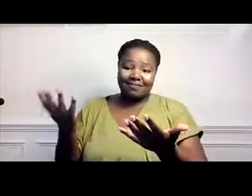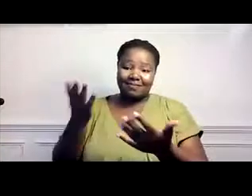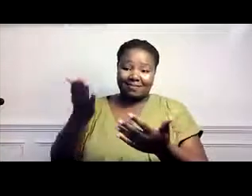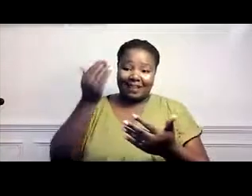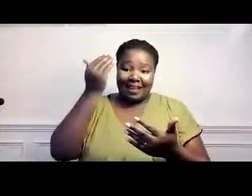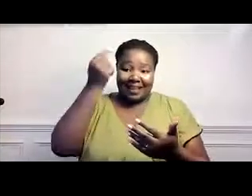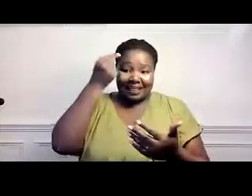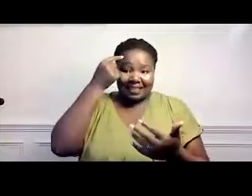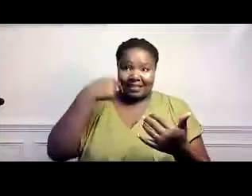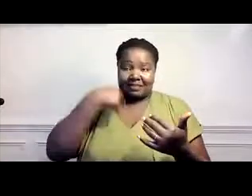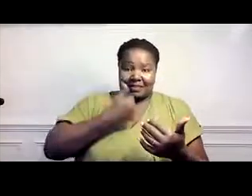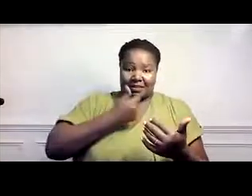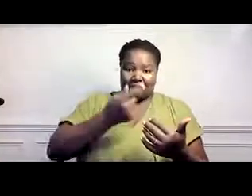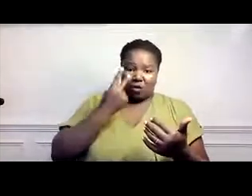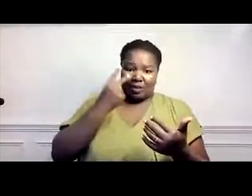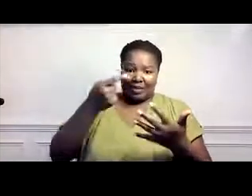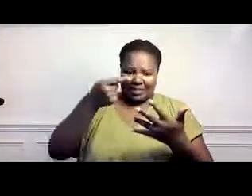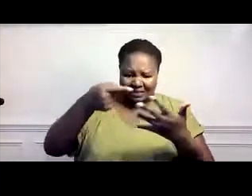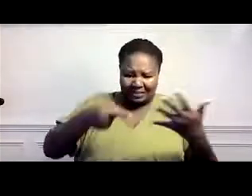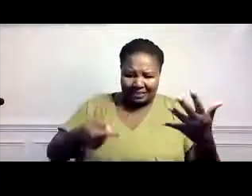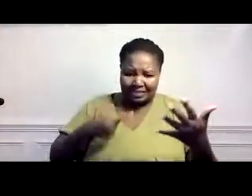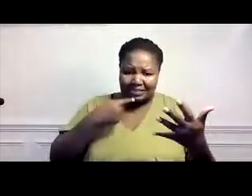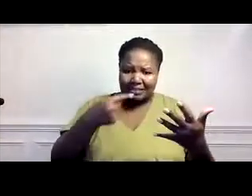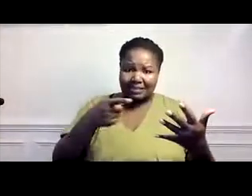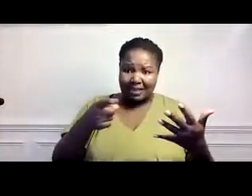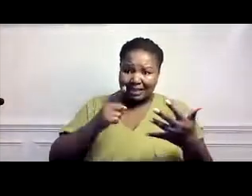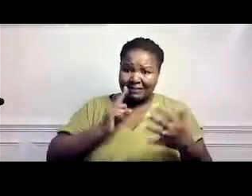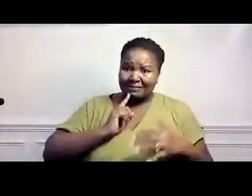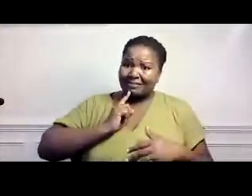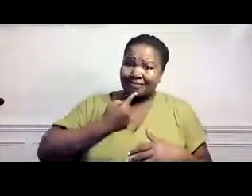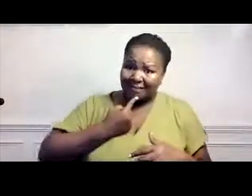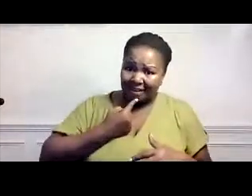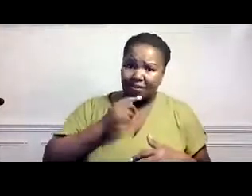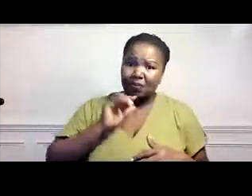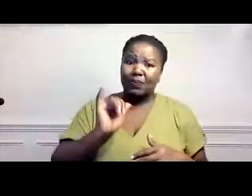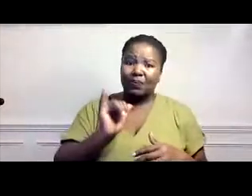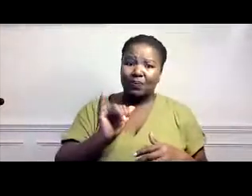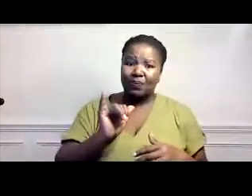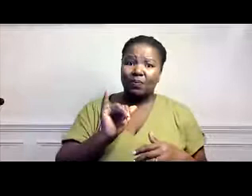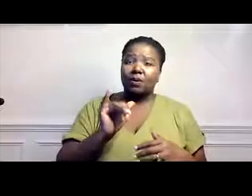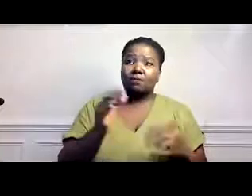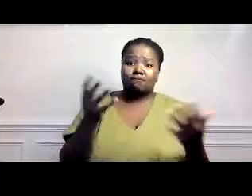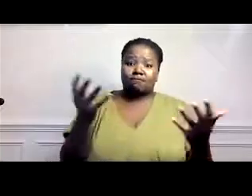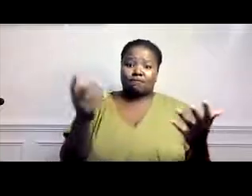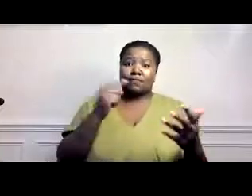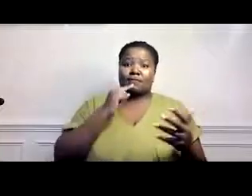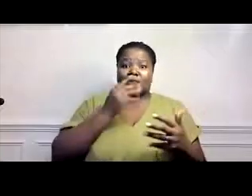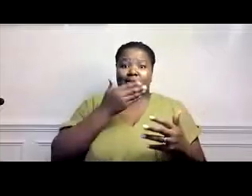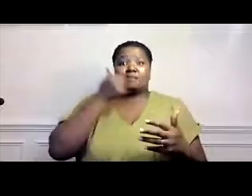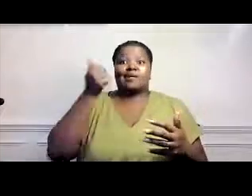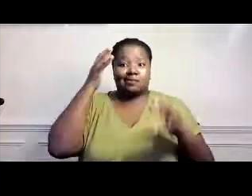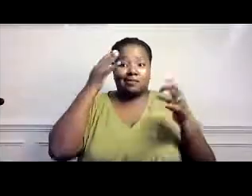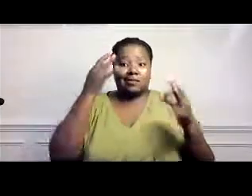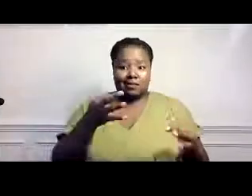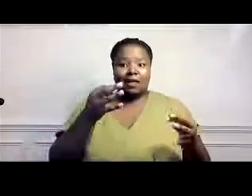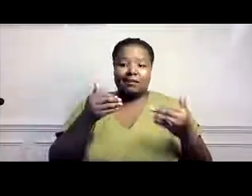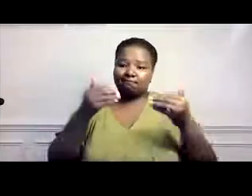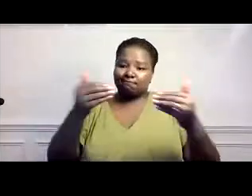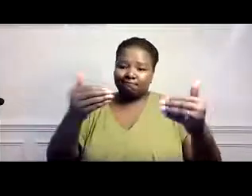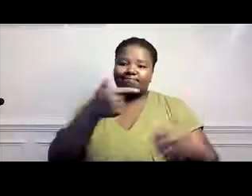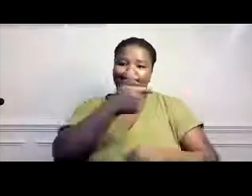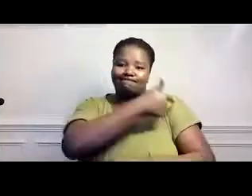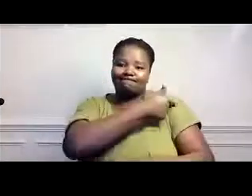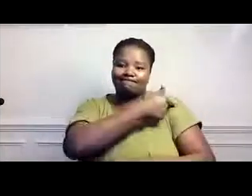look at that and really look at that seriously, would be the best recourse to go ahead and get the vaccine.